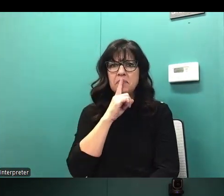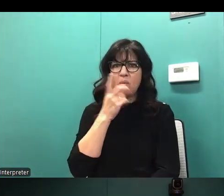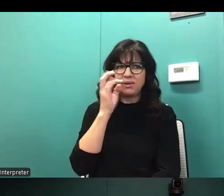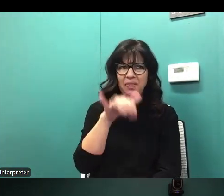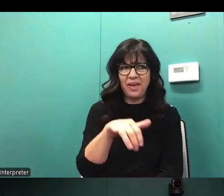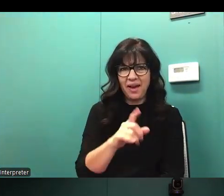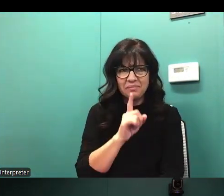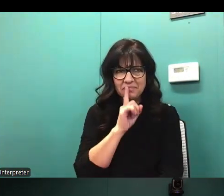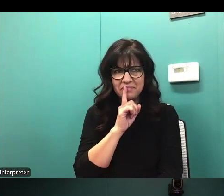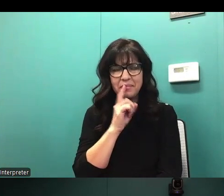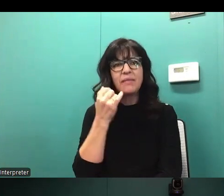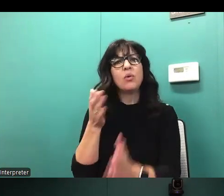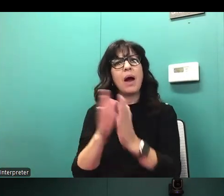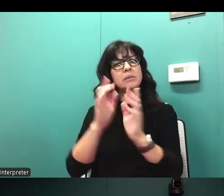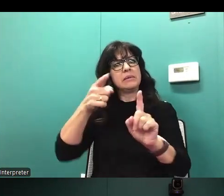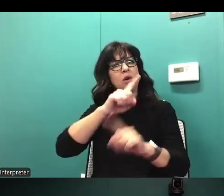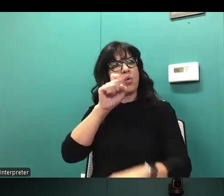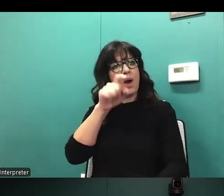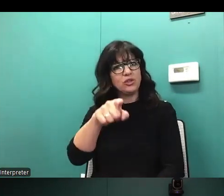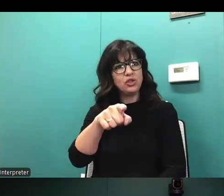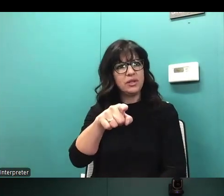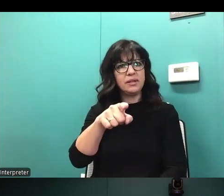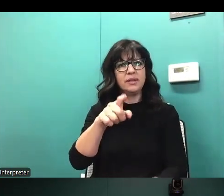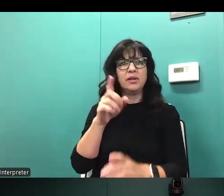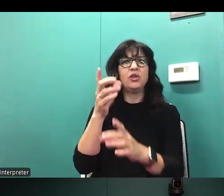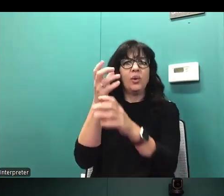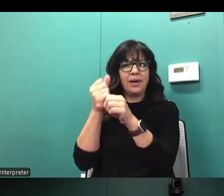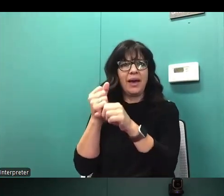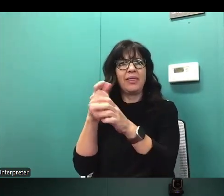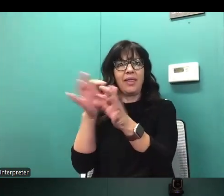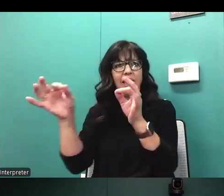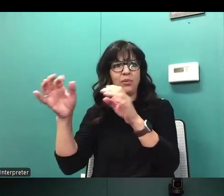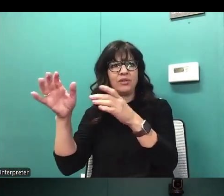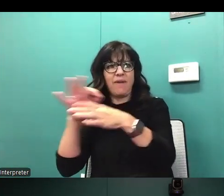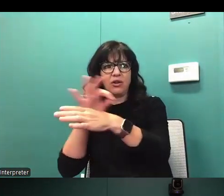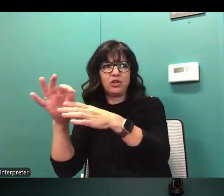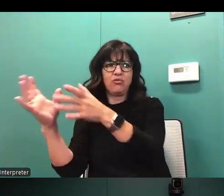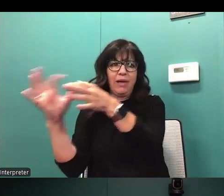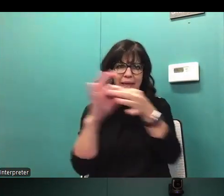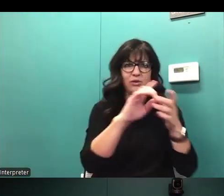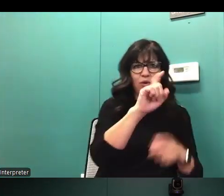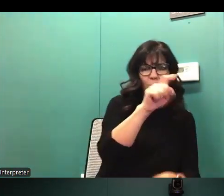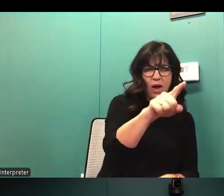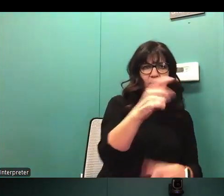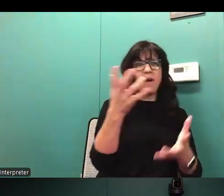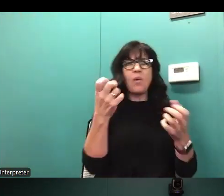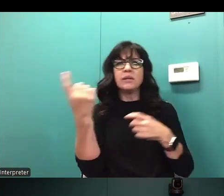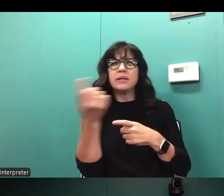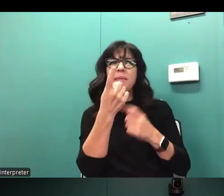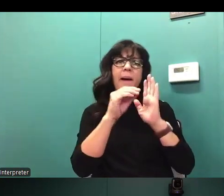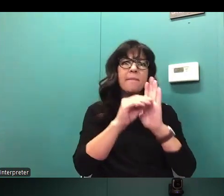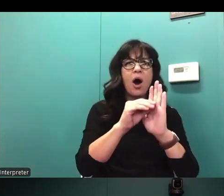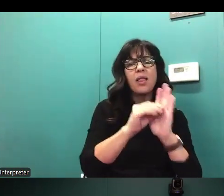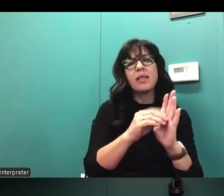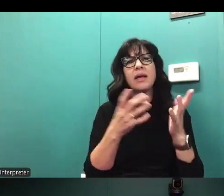that? Like, if you ask a certain question, you're gonna get a certain language function. So if I wanna get something and I'm modeling and I know the kid really